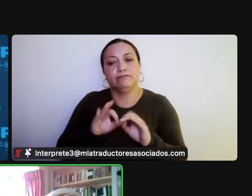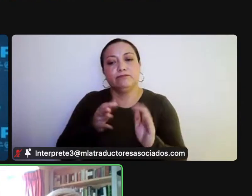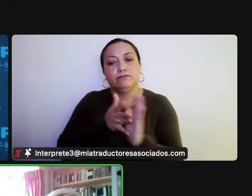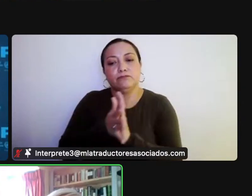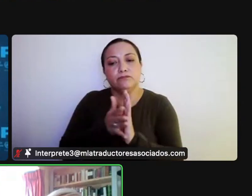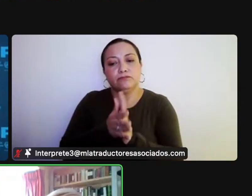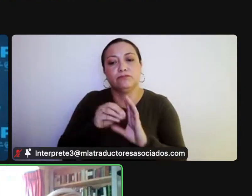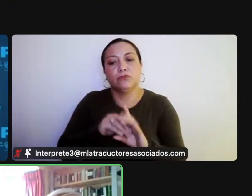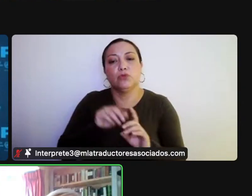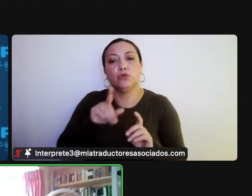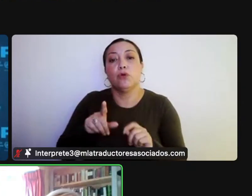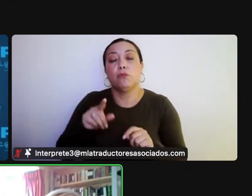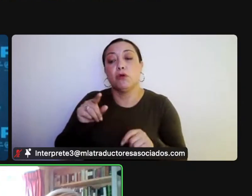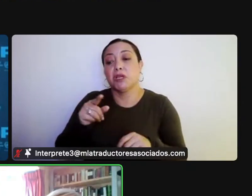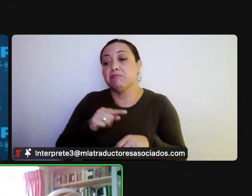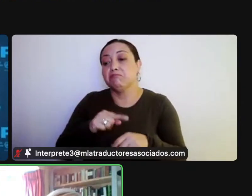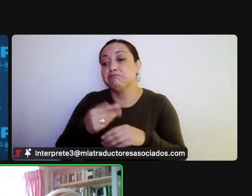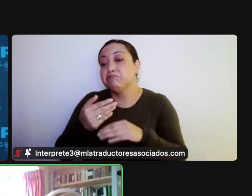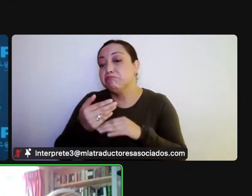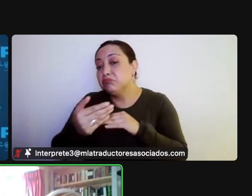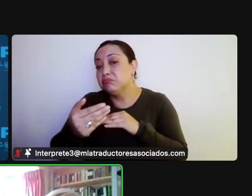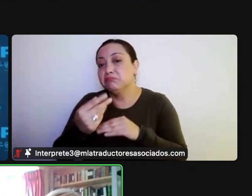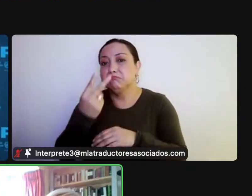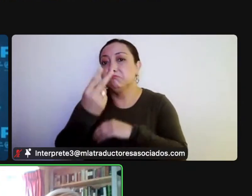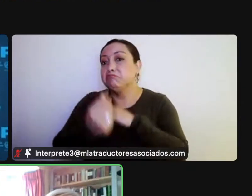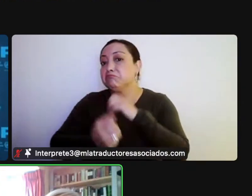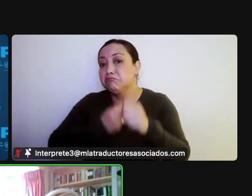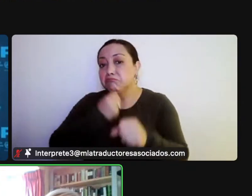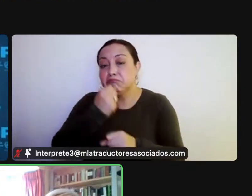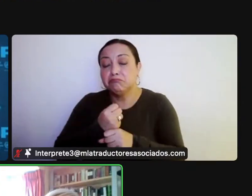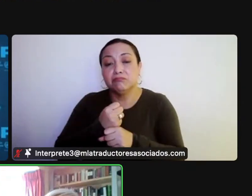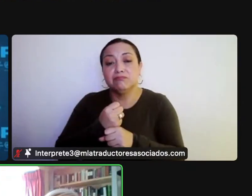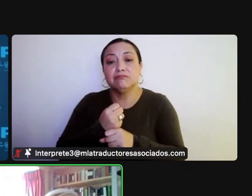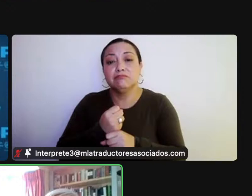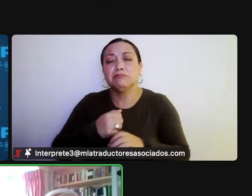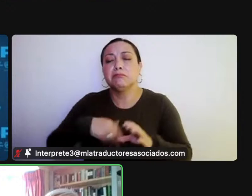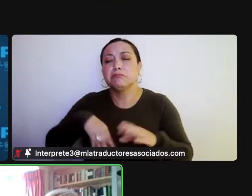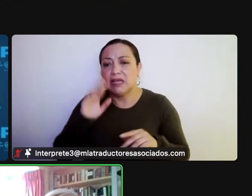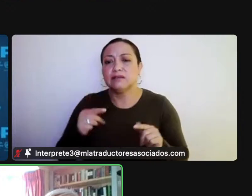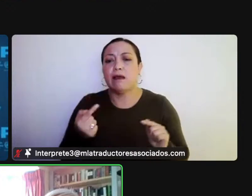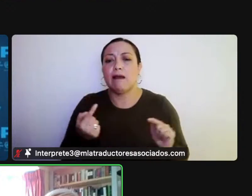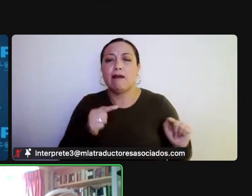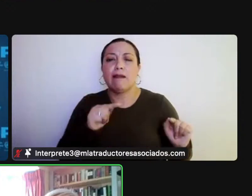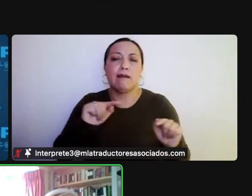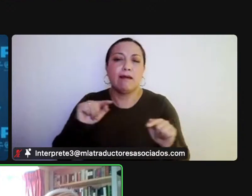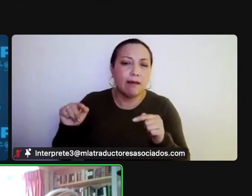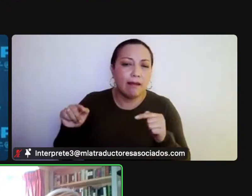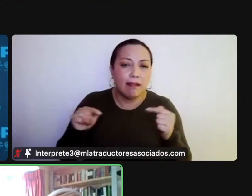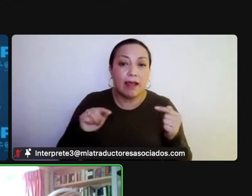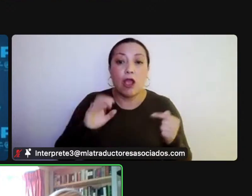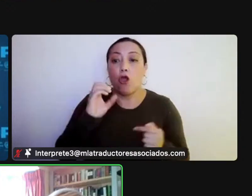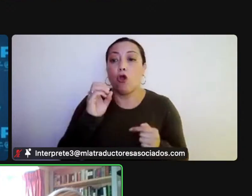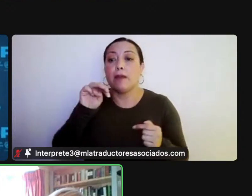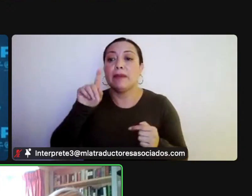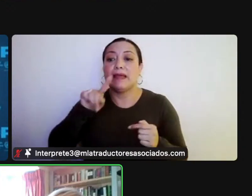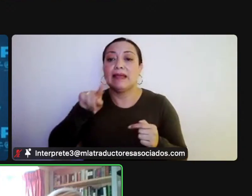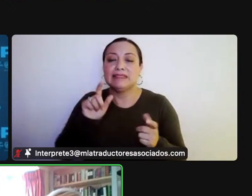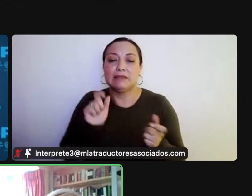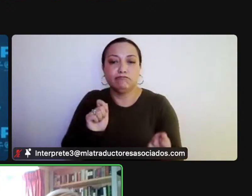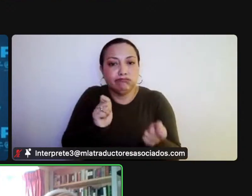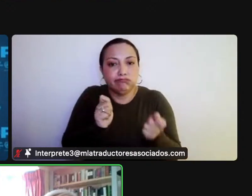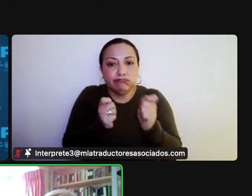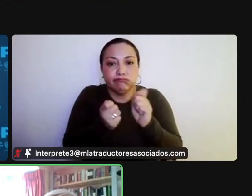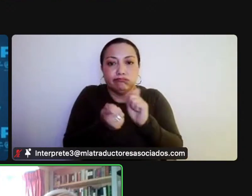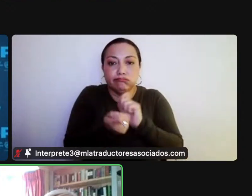dos it's años important serán since the next ese 2 years, proceso this con is la going to reforma de be la OMS, the reform of todos